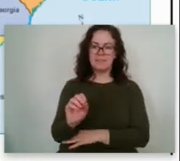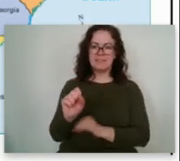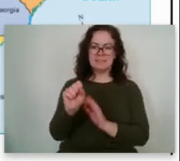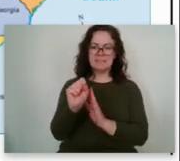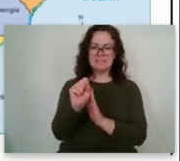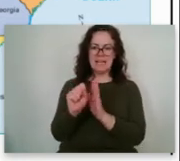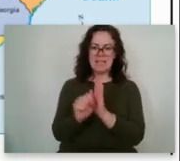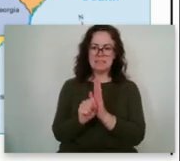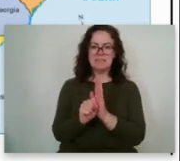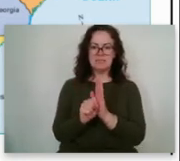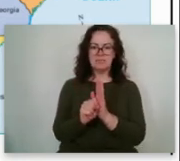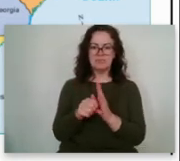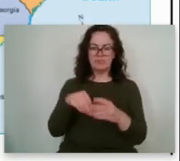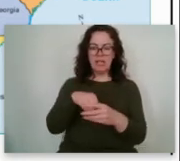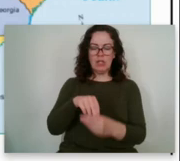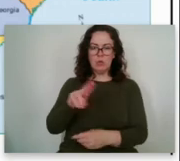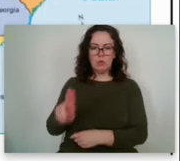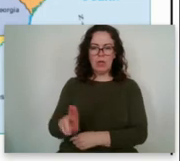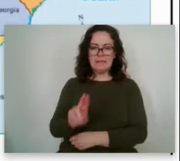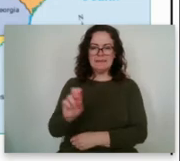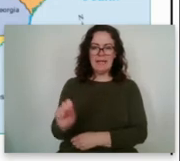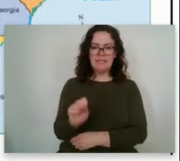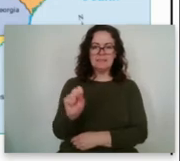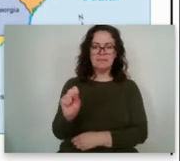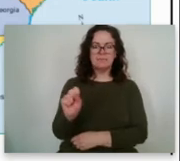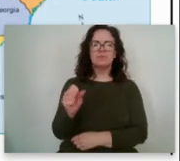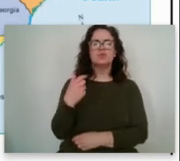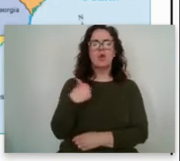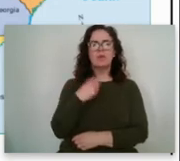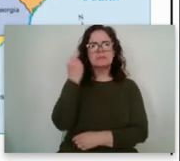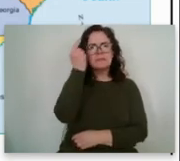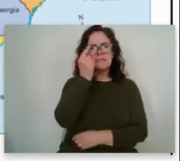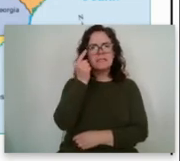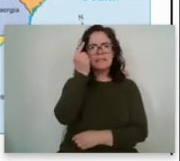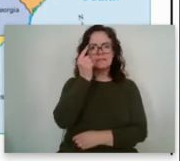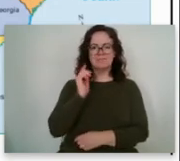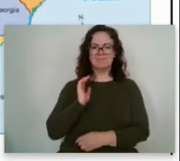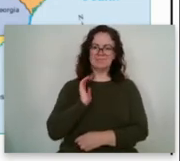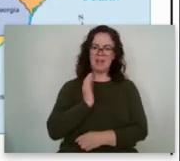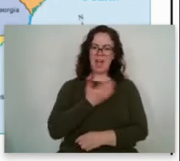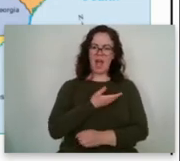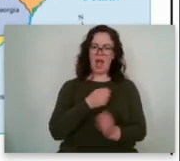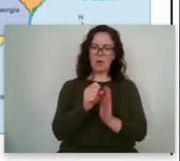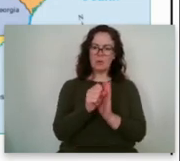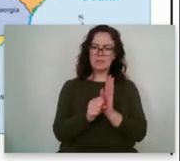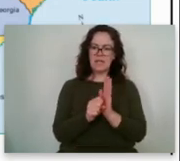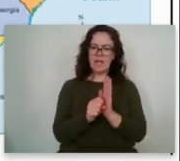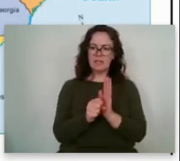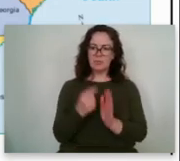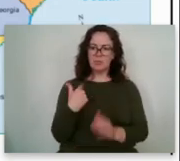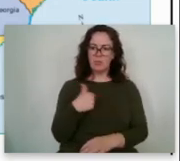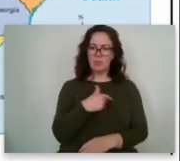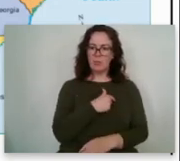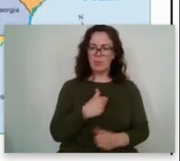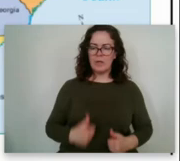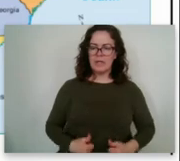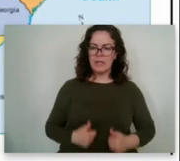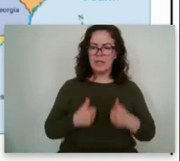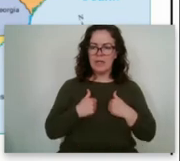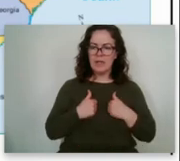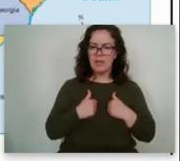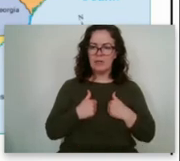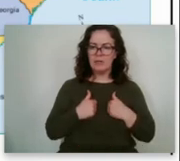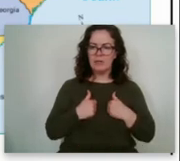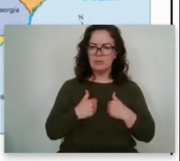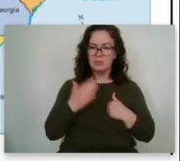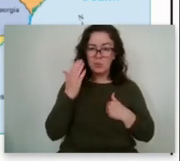up the United States. So let's think for a second. Our state, where we live. Who knows what the name